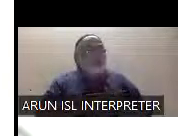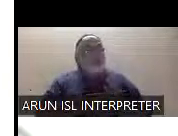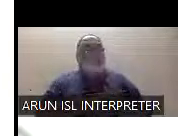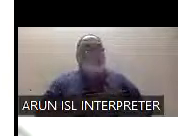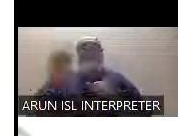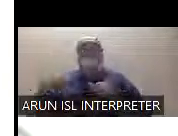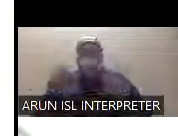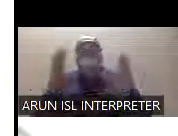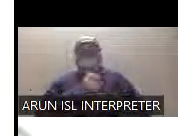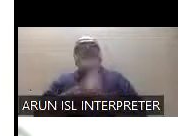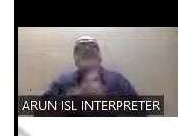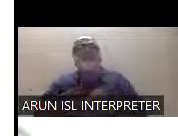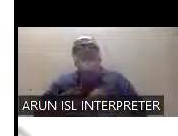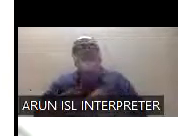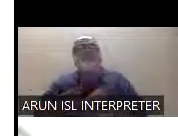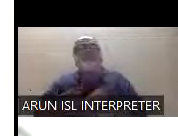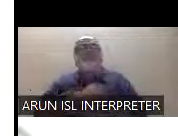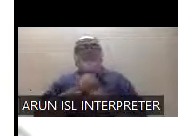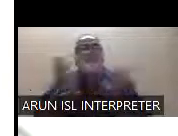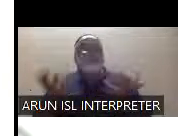accessible. So finally, at the end of construction,